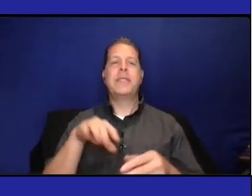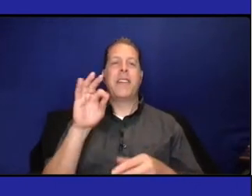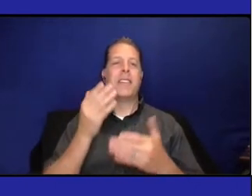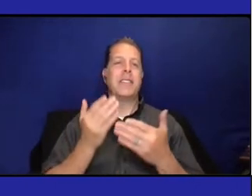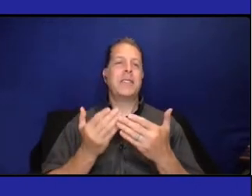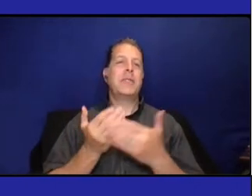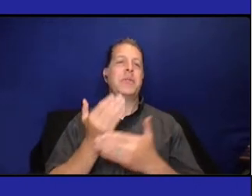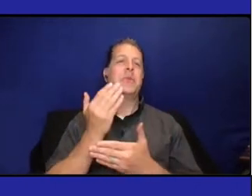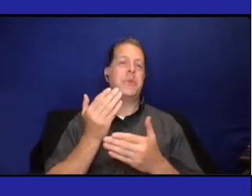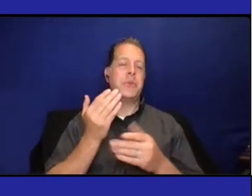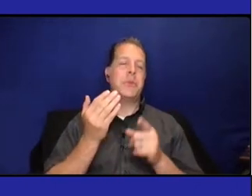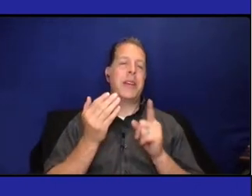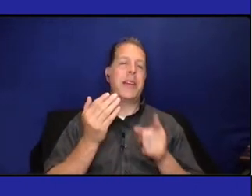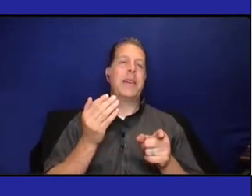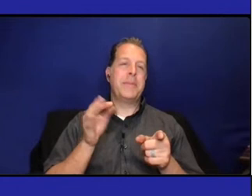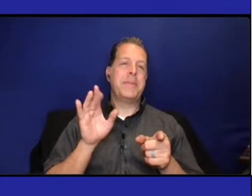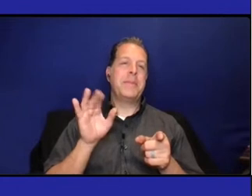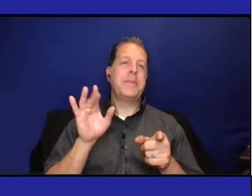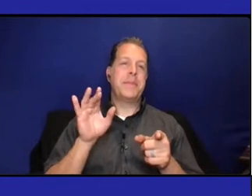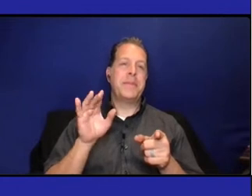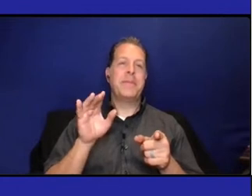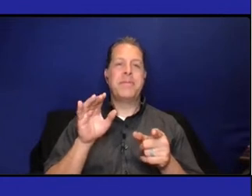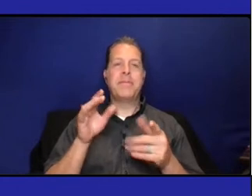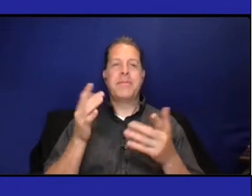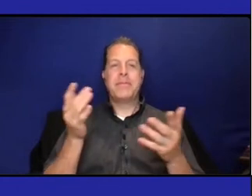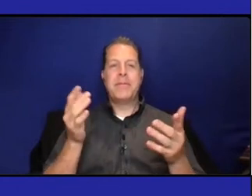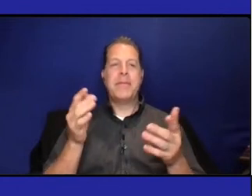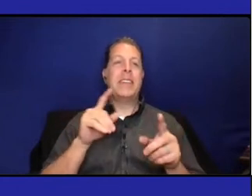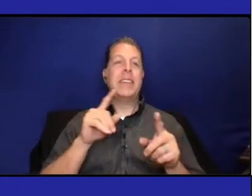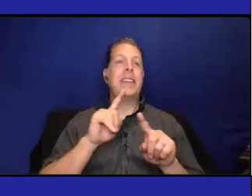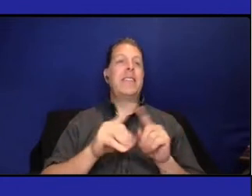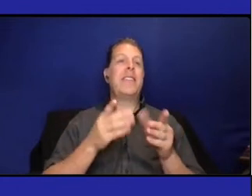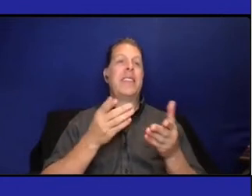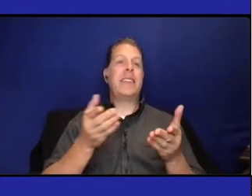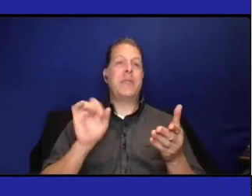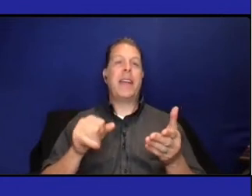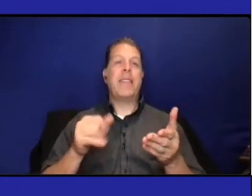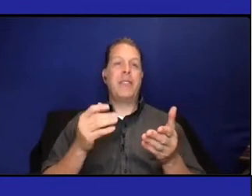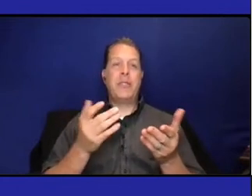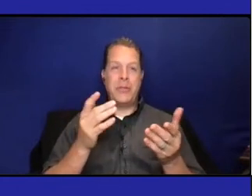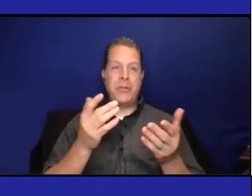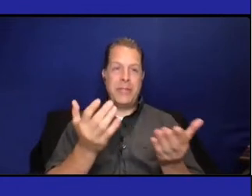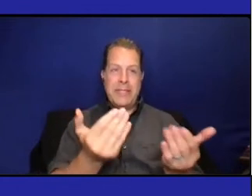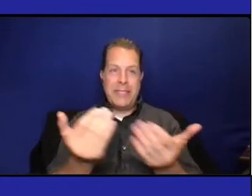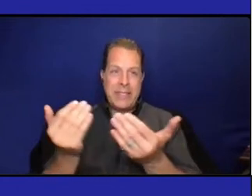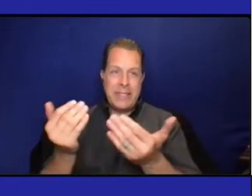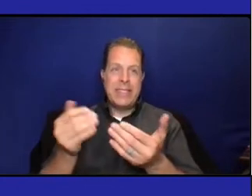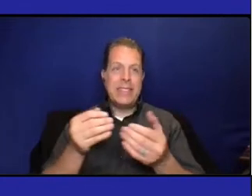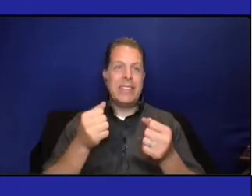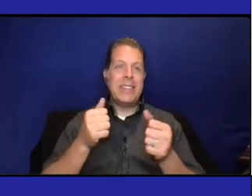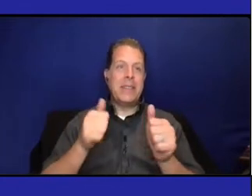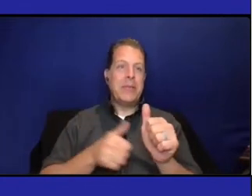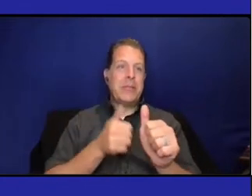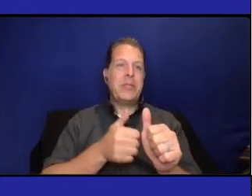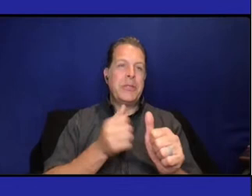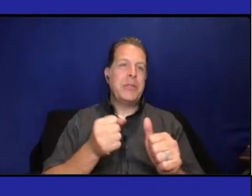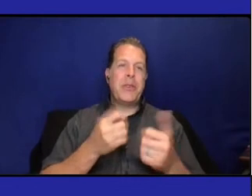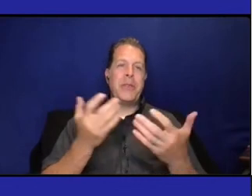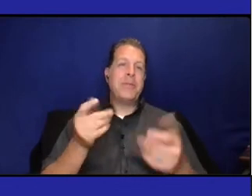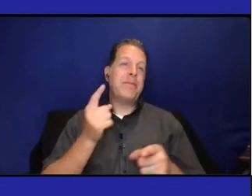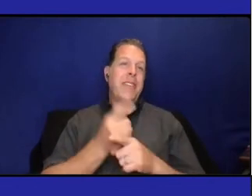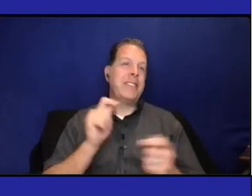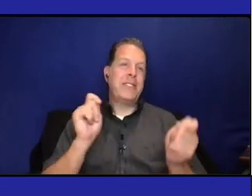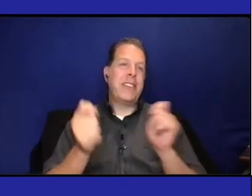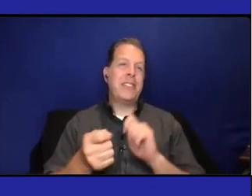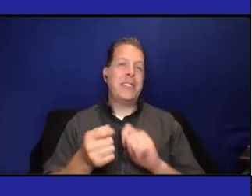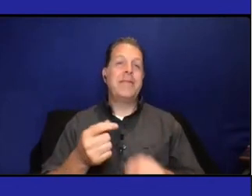new frontier or things we have to go after. But Katz. Thanks. Let me ask for a vote then.